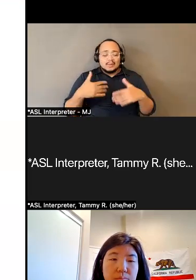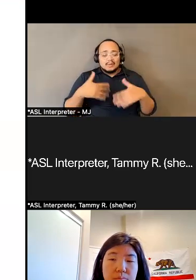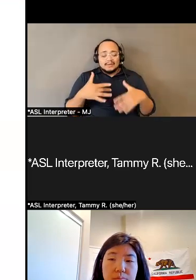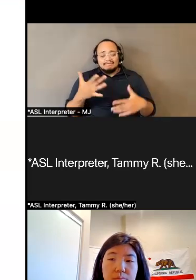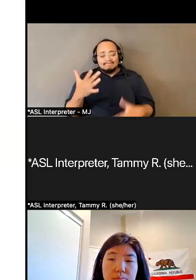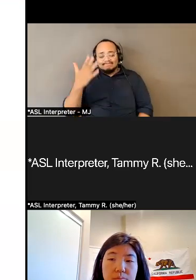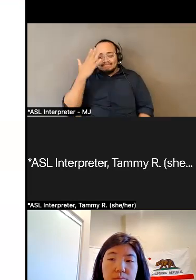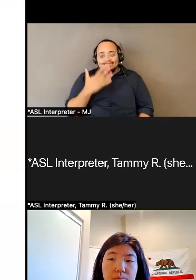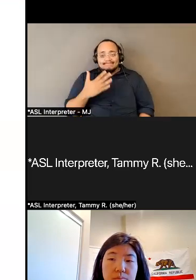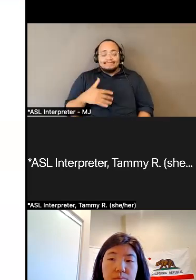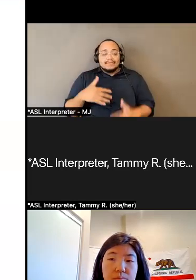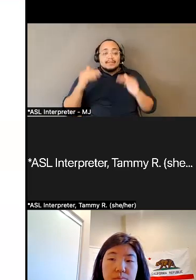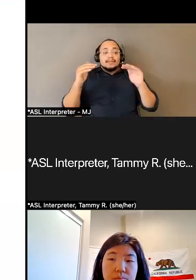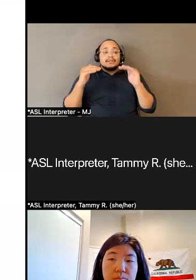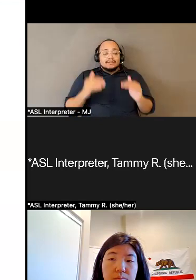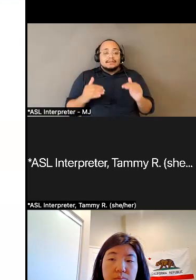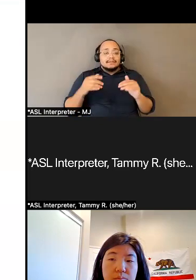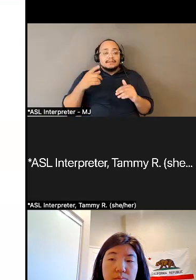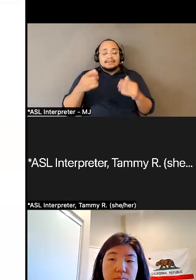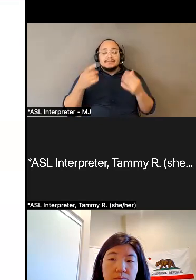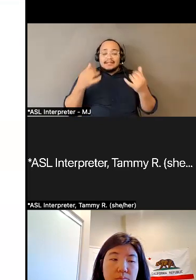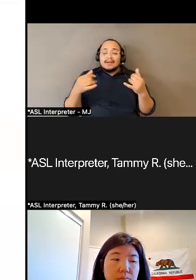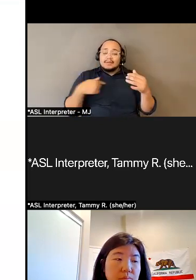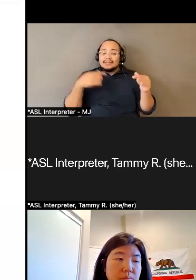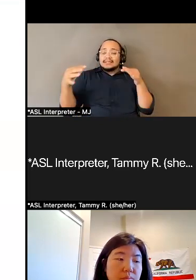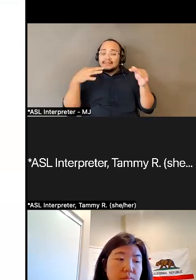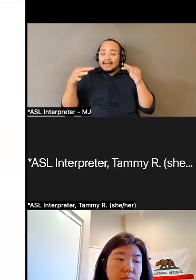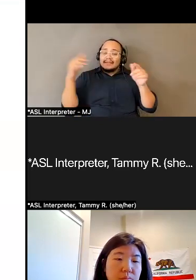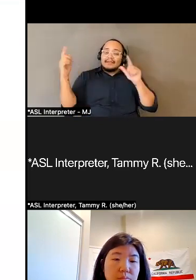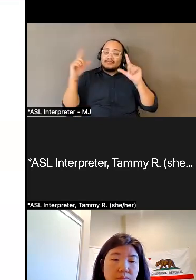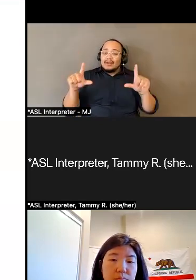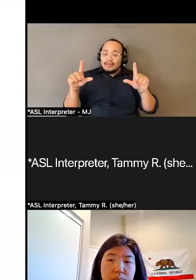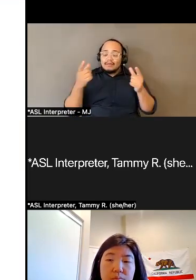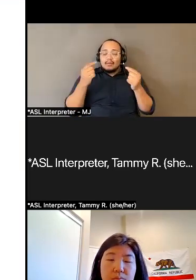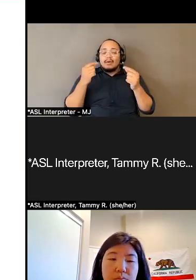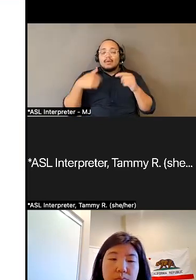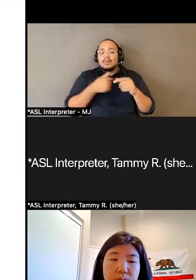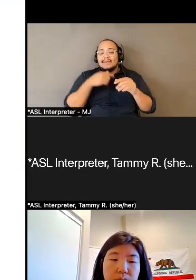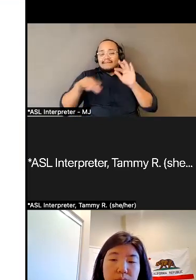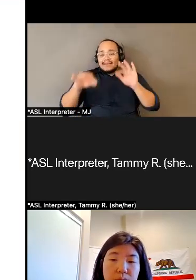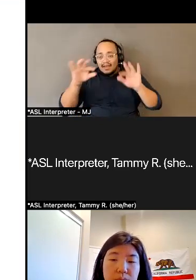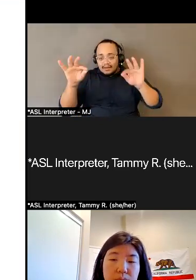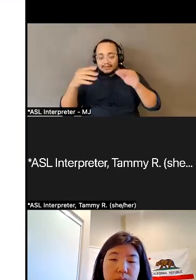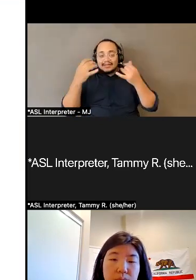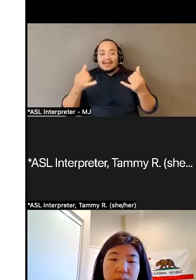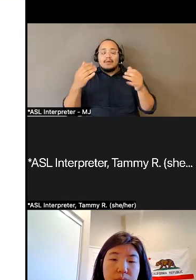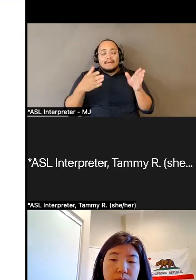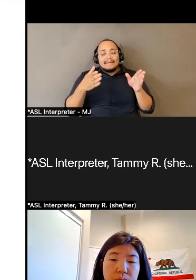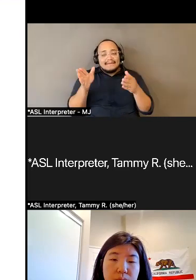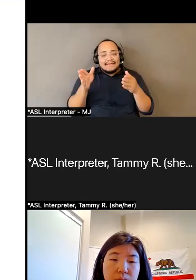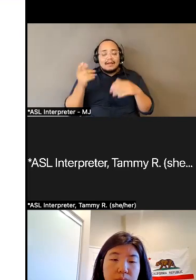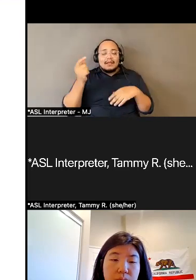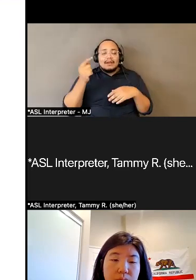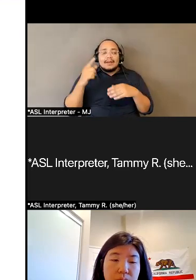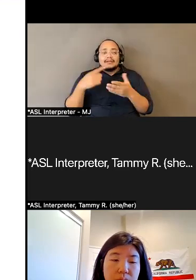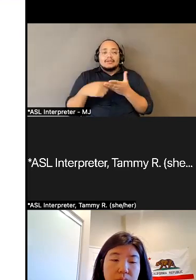please. Okay, so now that we've sort of laid the context for what we found among the survivors in our sample, I'm going to pivot a little bit to kind